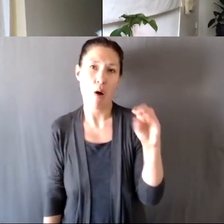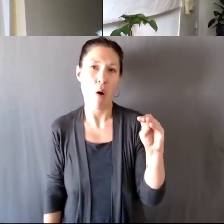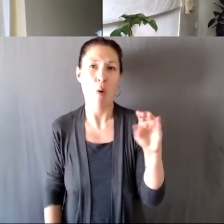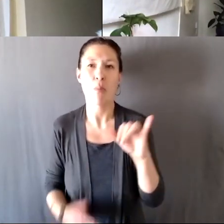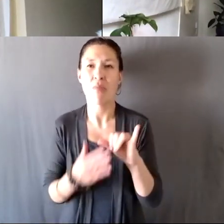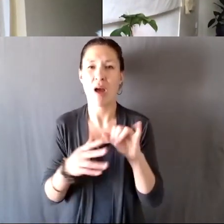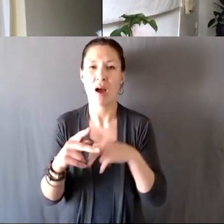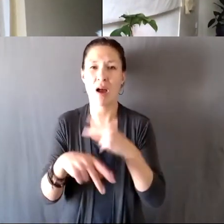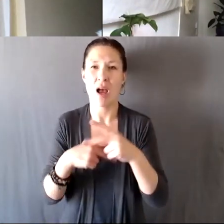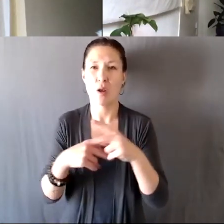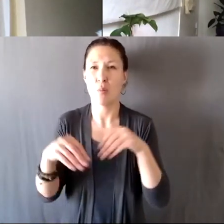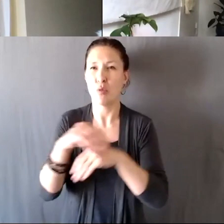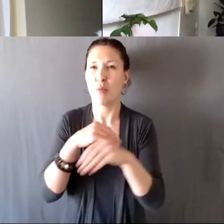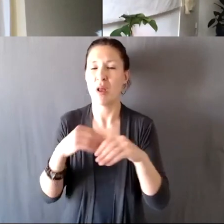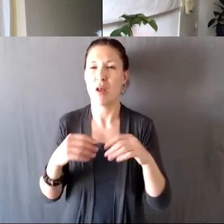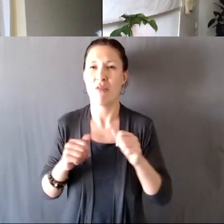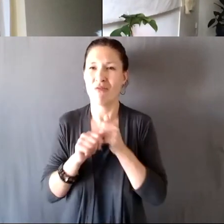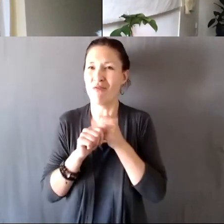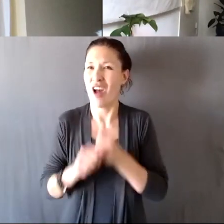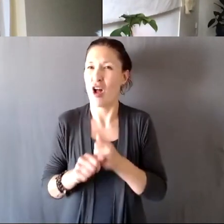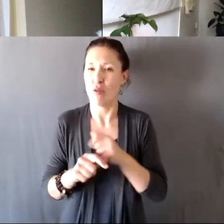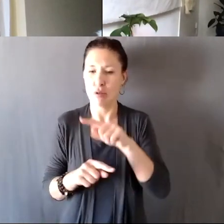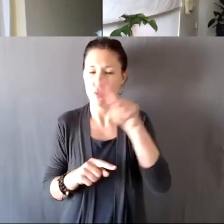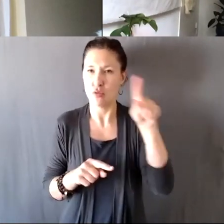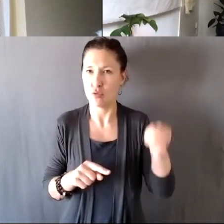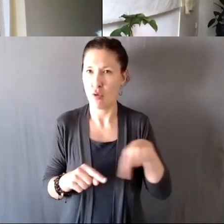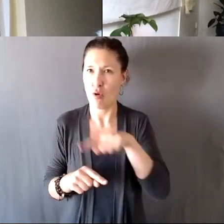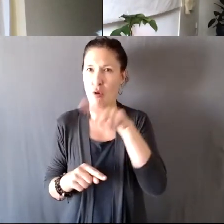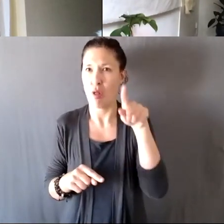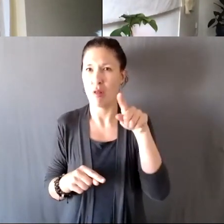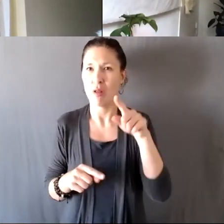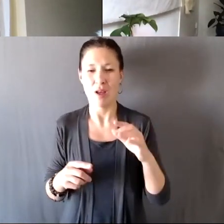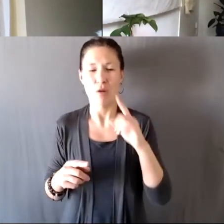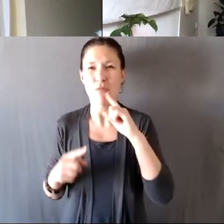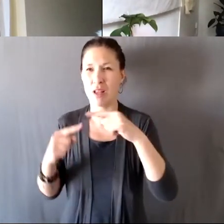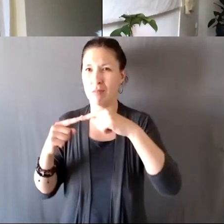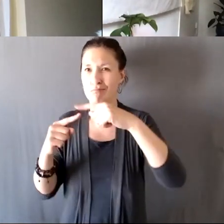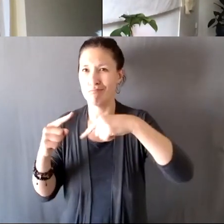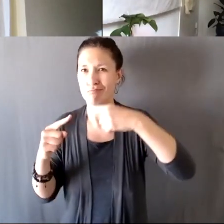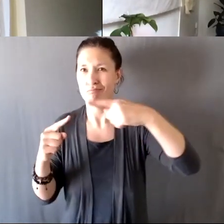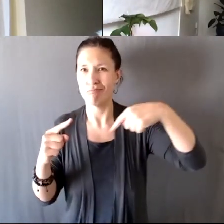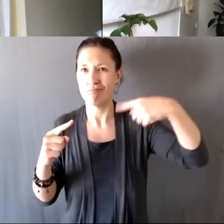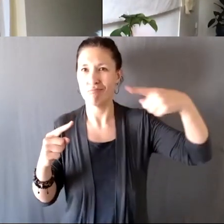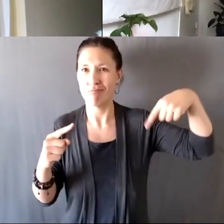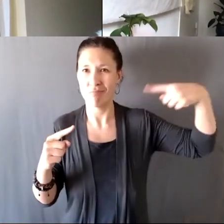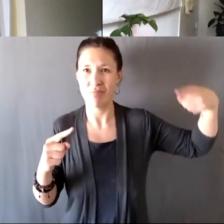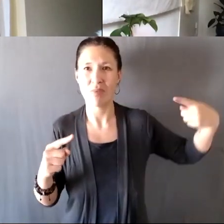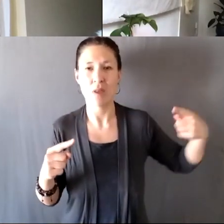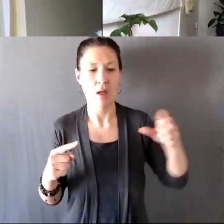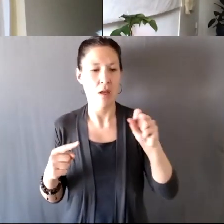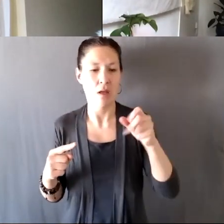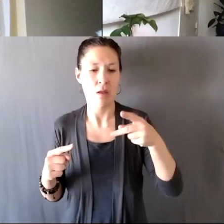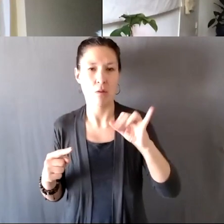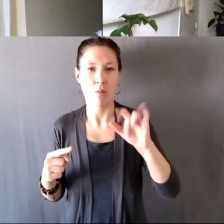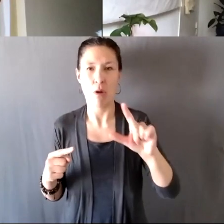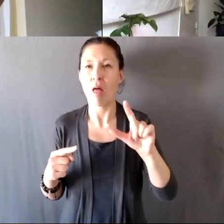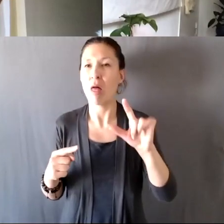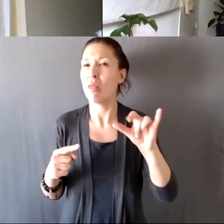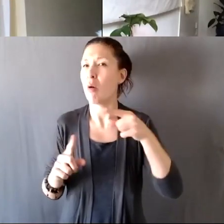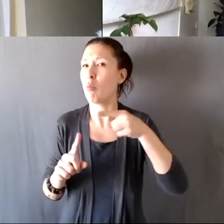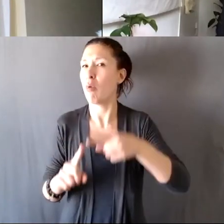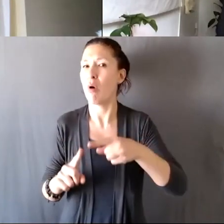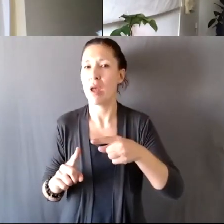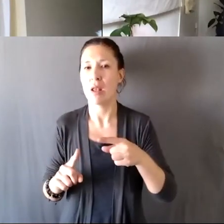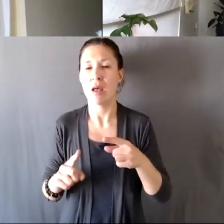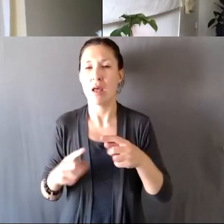spiraling yin-yang. So in order to achieve this spiraling movement, it's important to kind of lubricate the joints of the body. So we